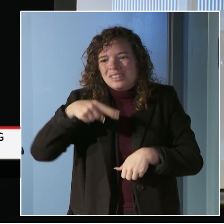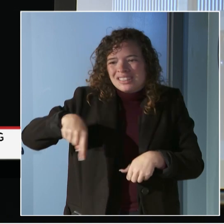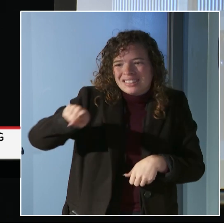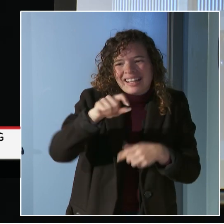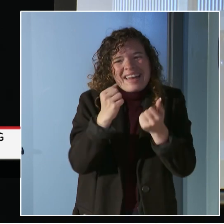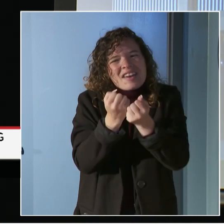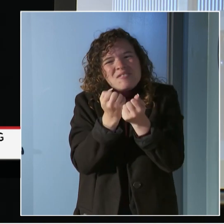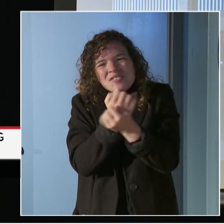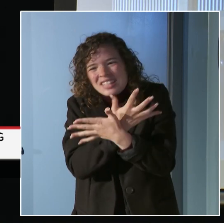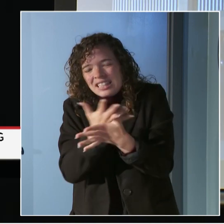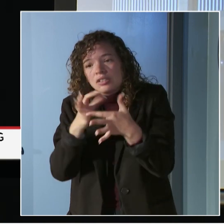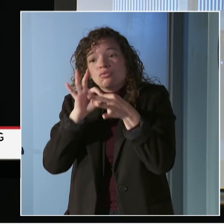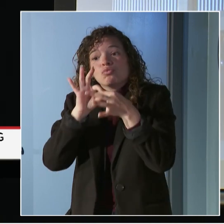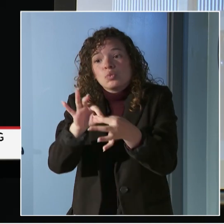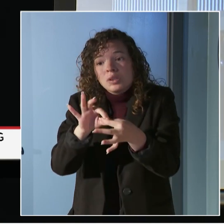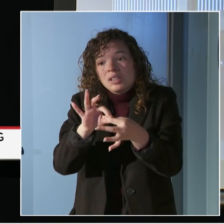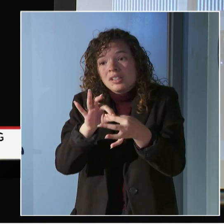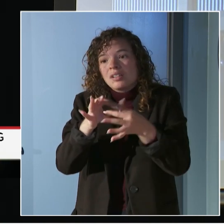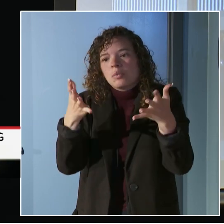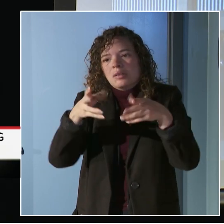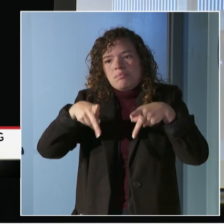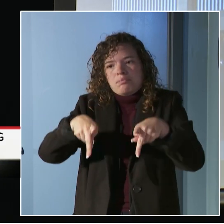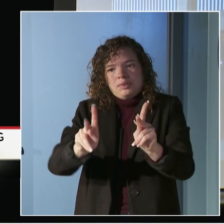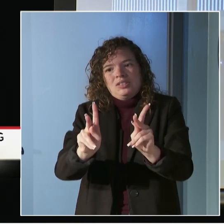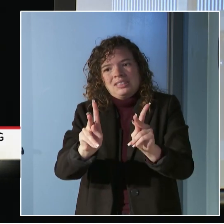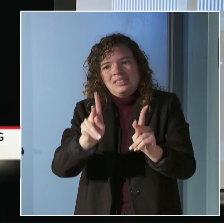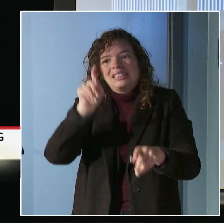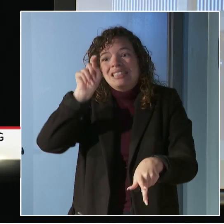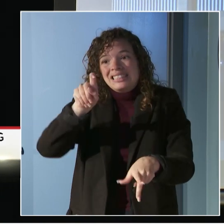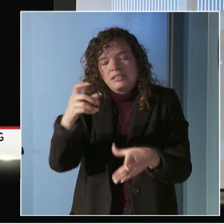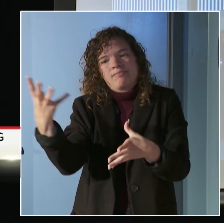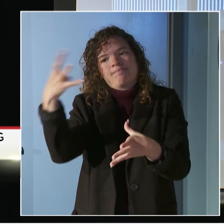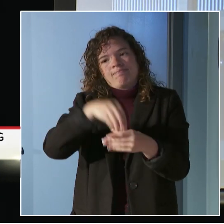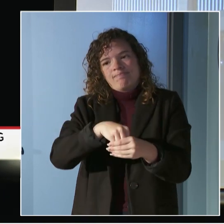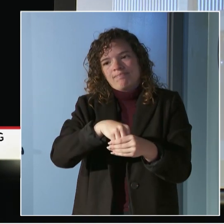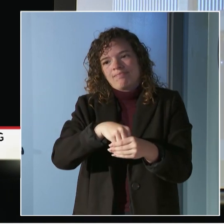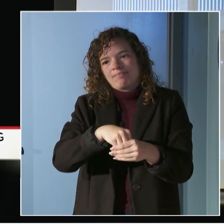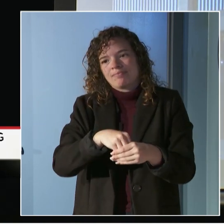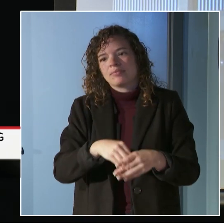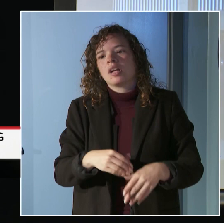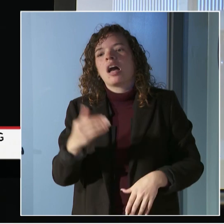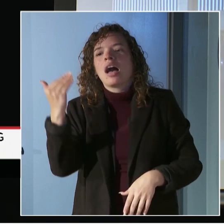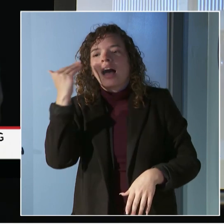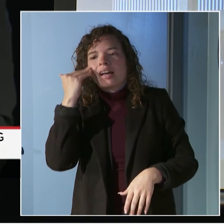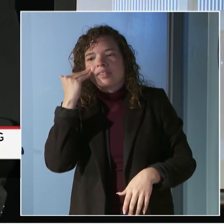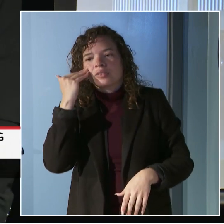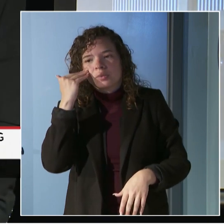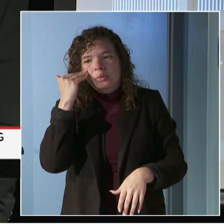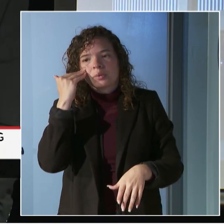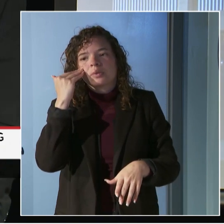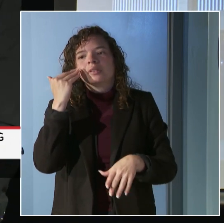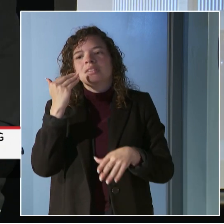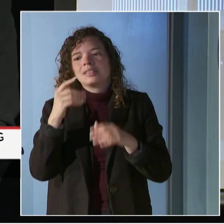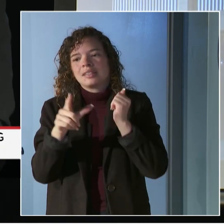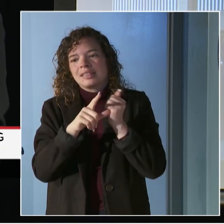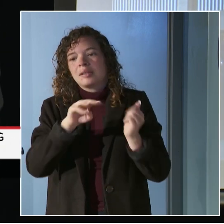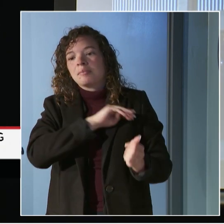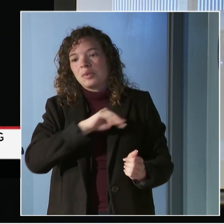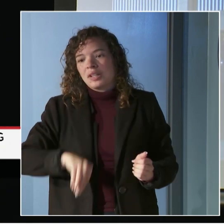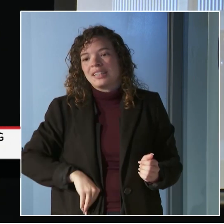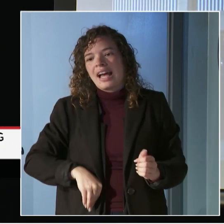to happen. Deputy Mayor, I know you got tired of my text. I appreciate your patience. But